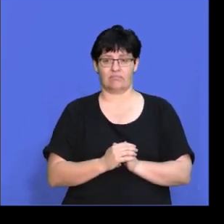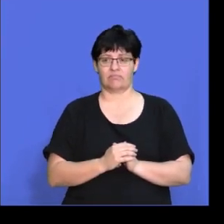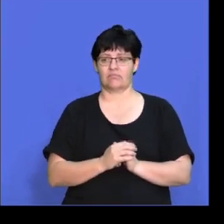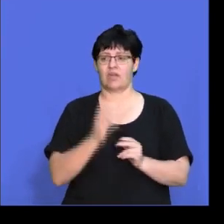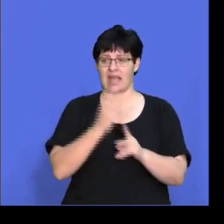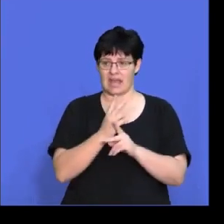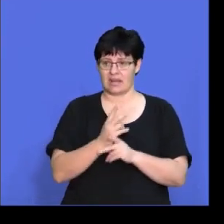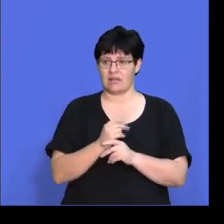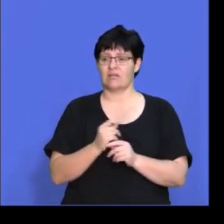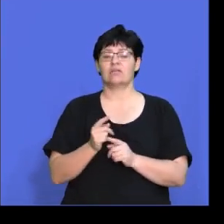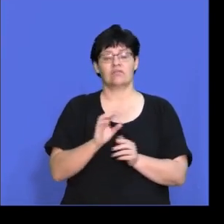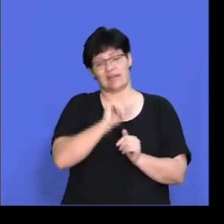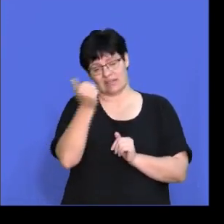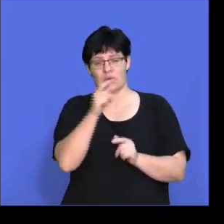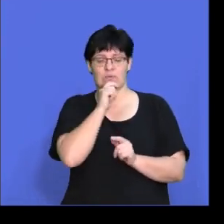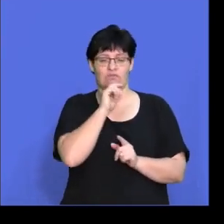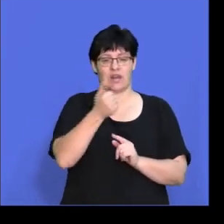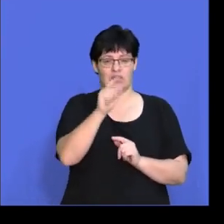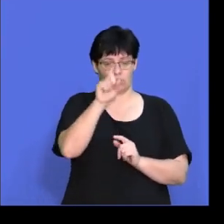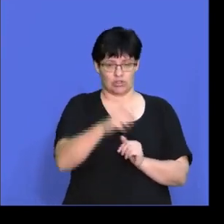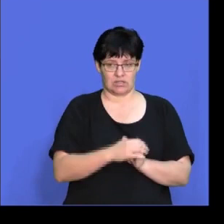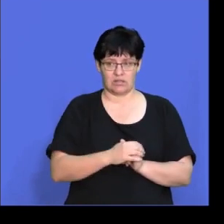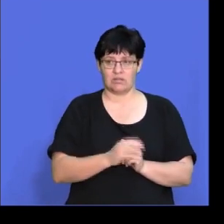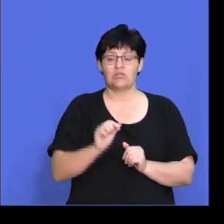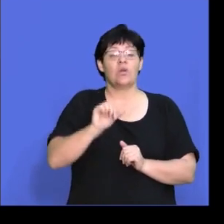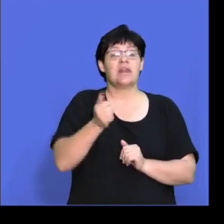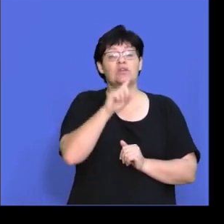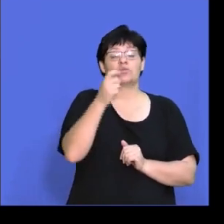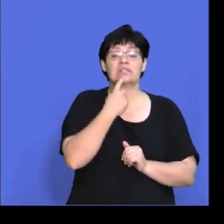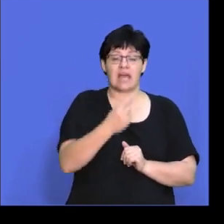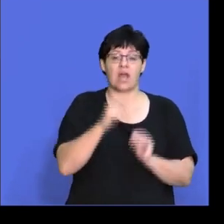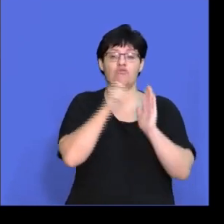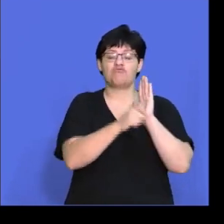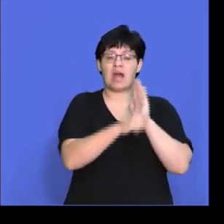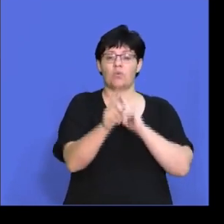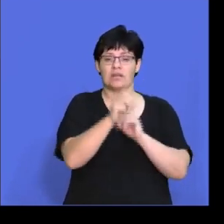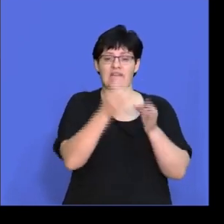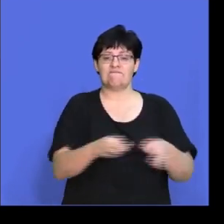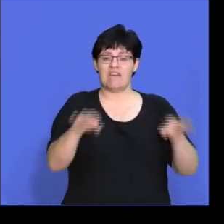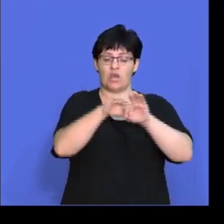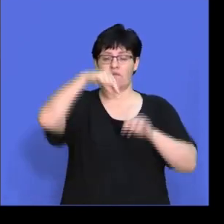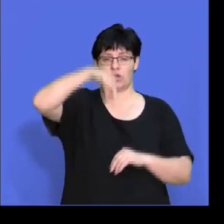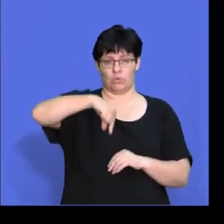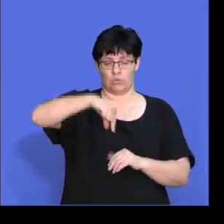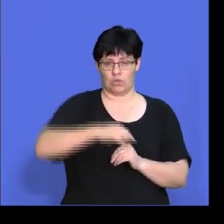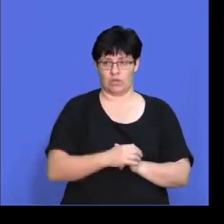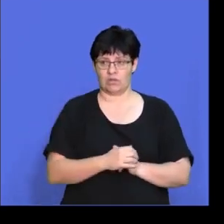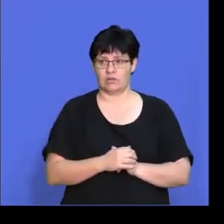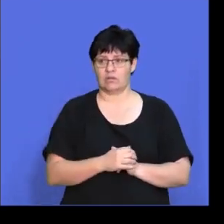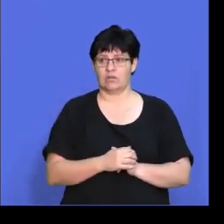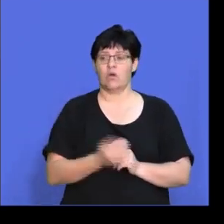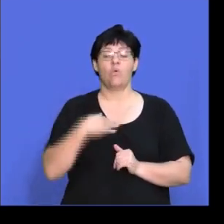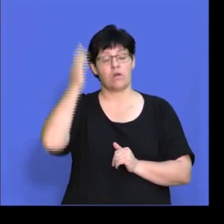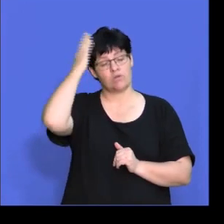Okay, there it is again. We're going to use the diagram for the next question. Okay, the next question says, write down the value of Q.